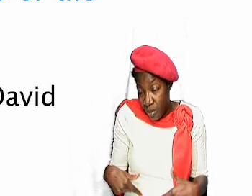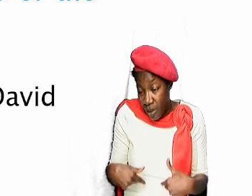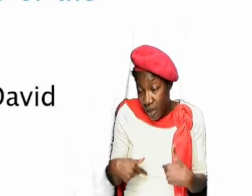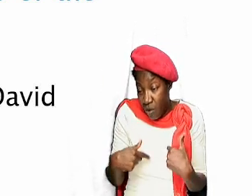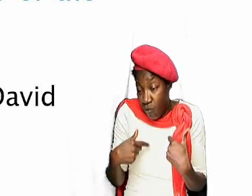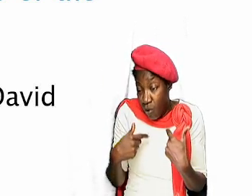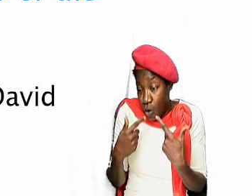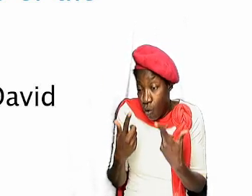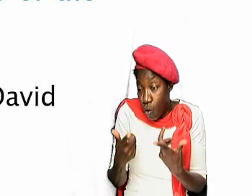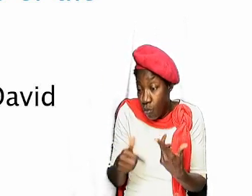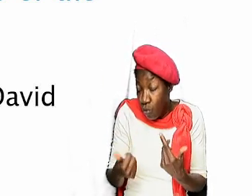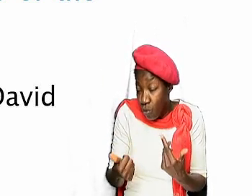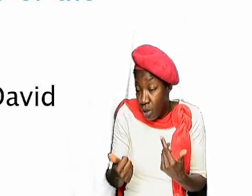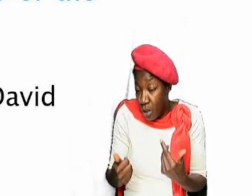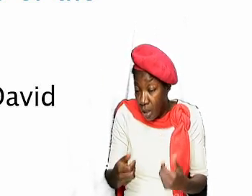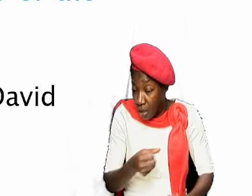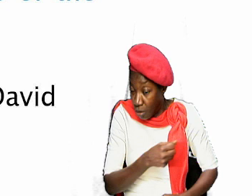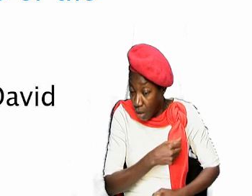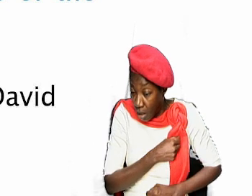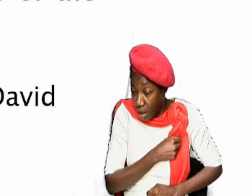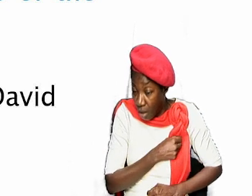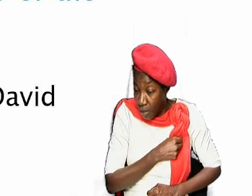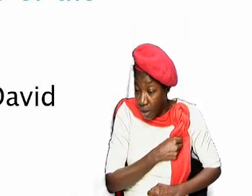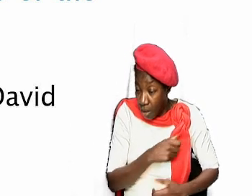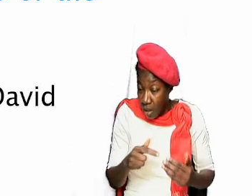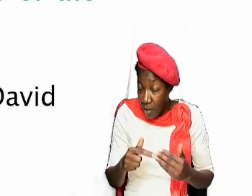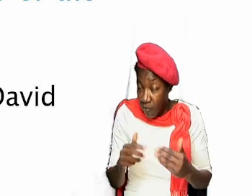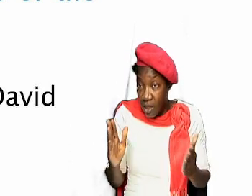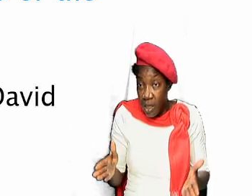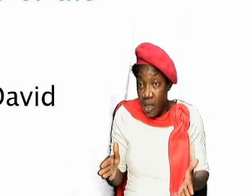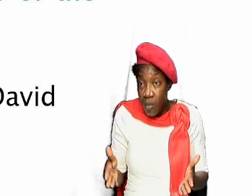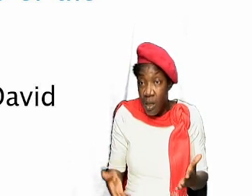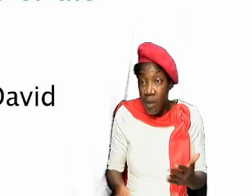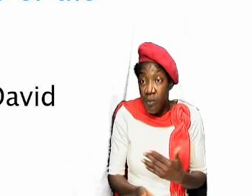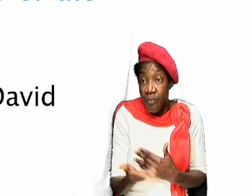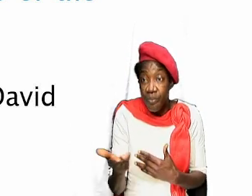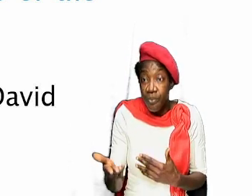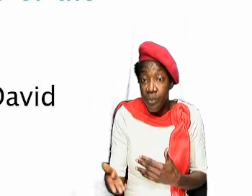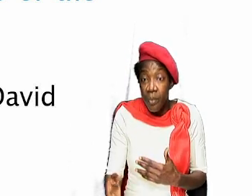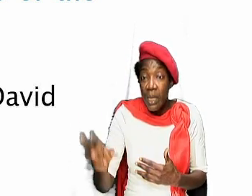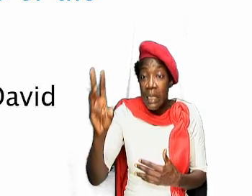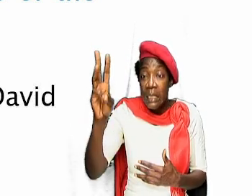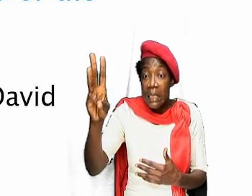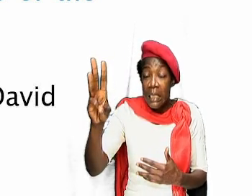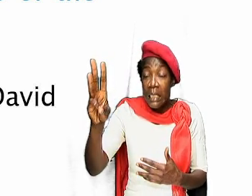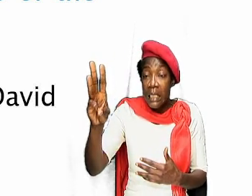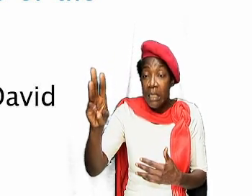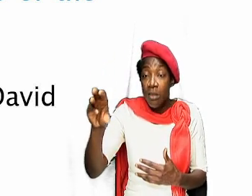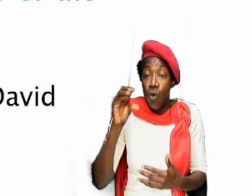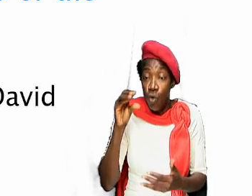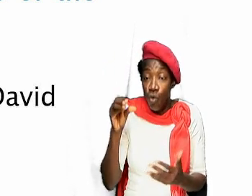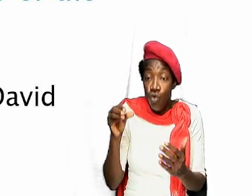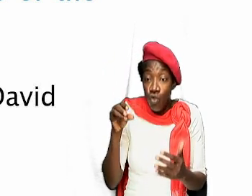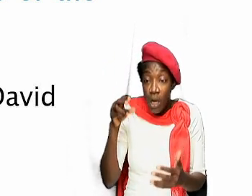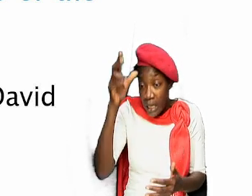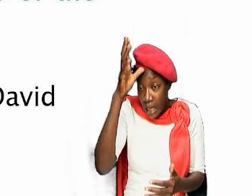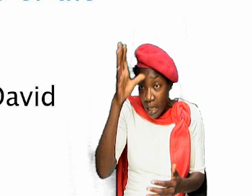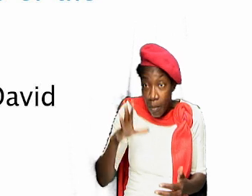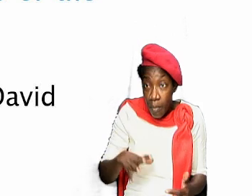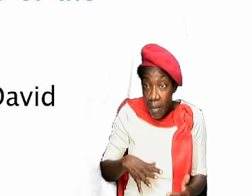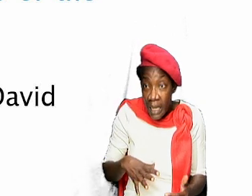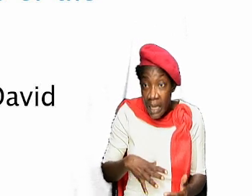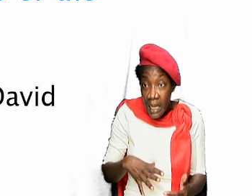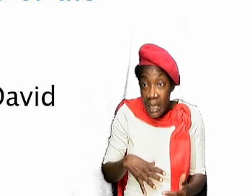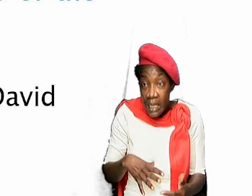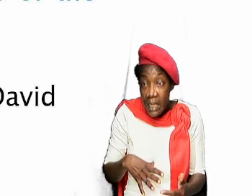Keilah against the armies of the Philistines. There were about 600 men with David, like I said. And these men did